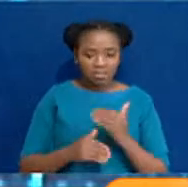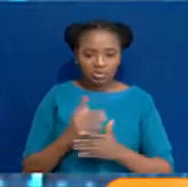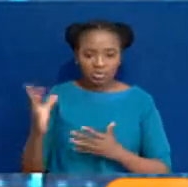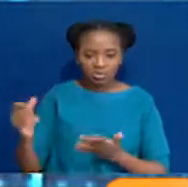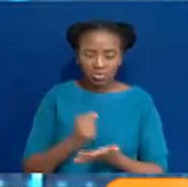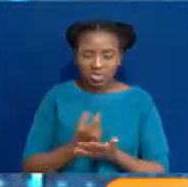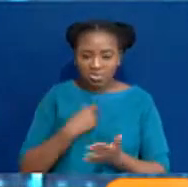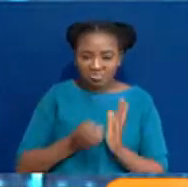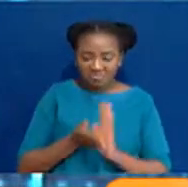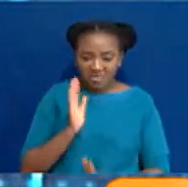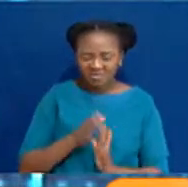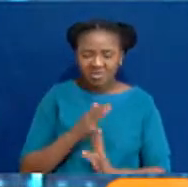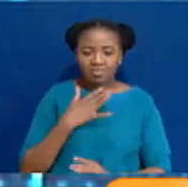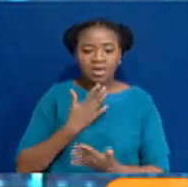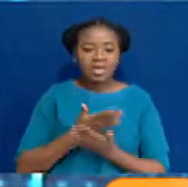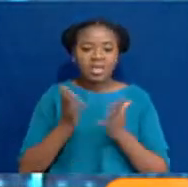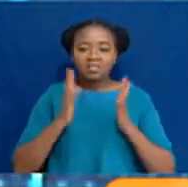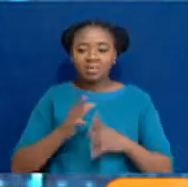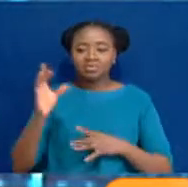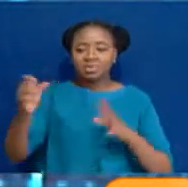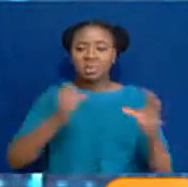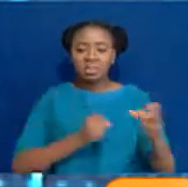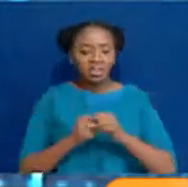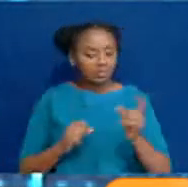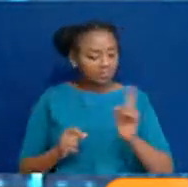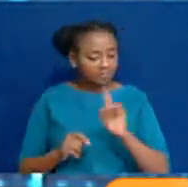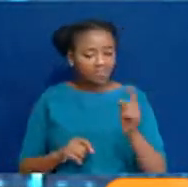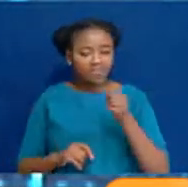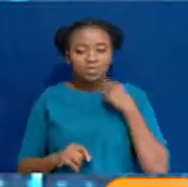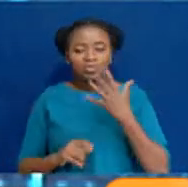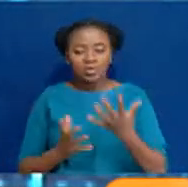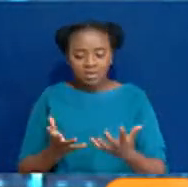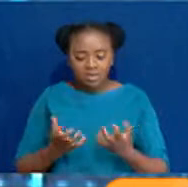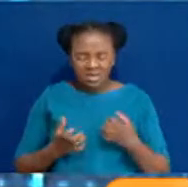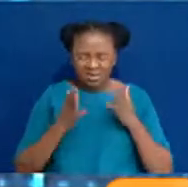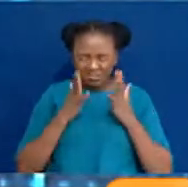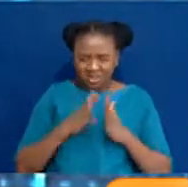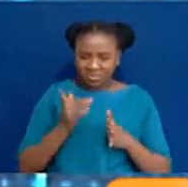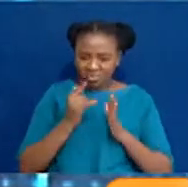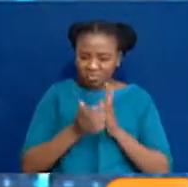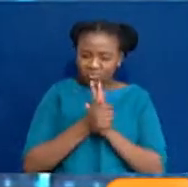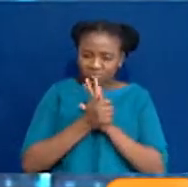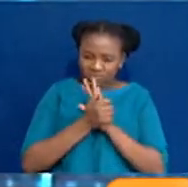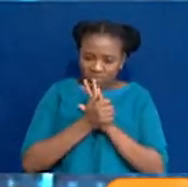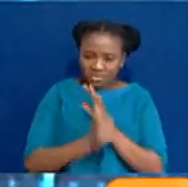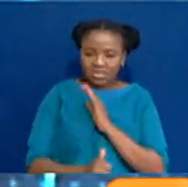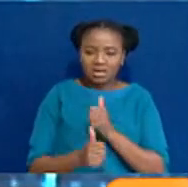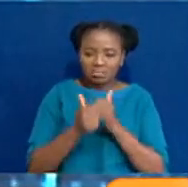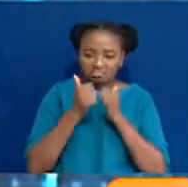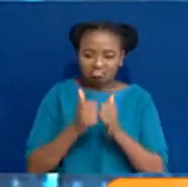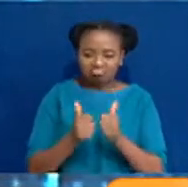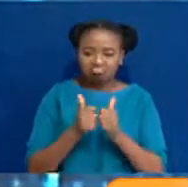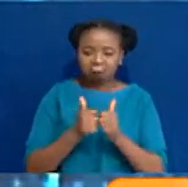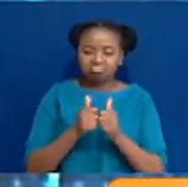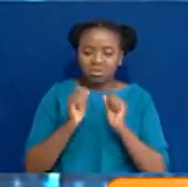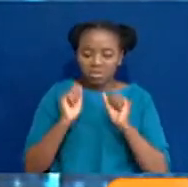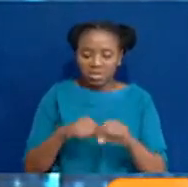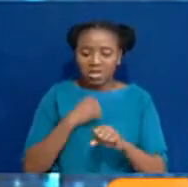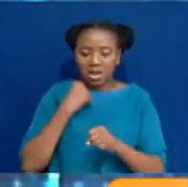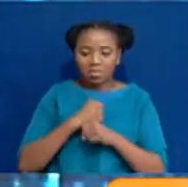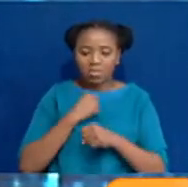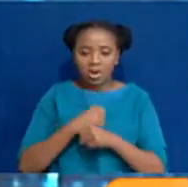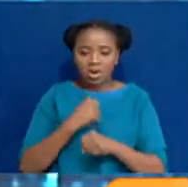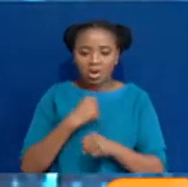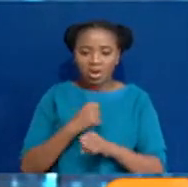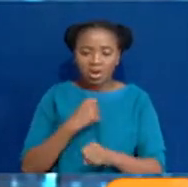get somebody to come and occupy the position. You are looking for somebody with the skills, competencies, and capabilities to effectively